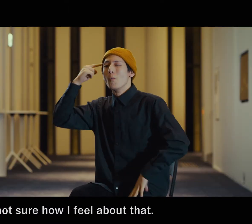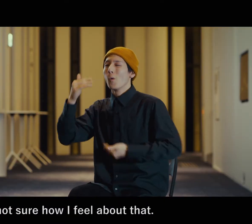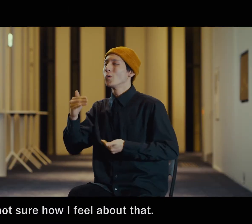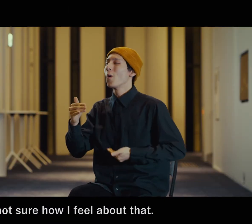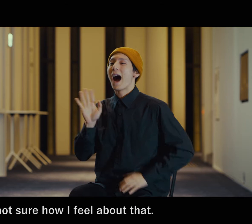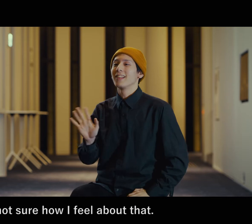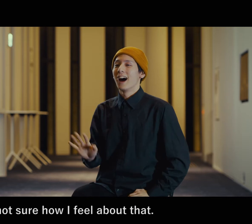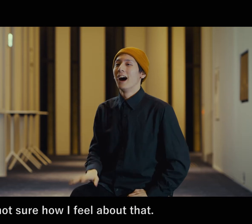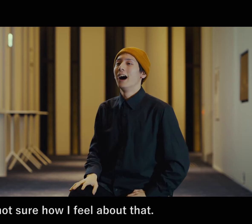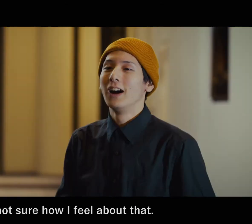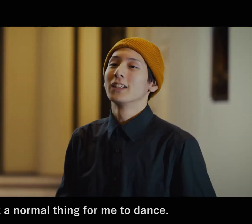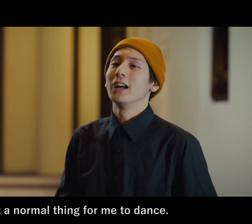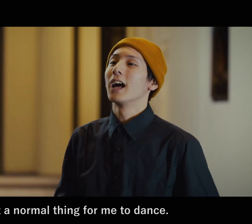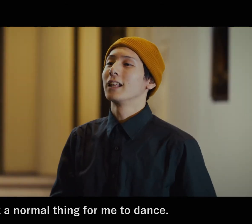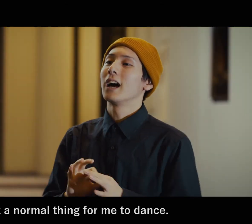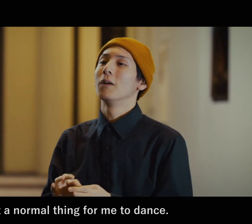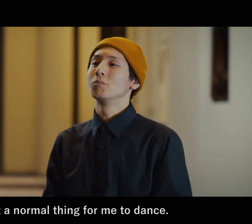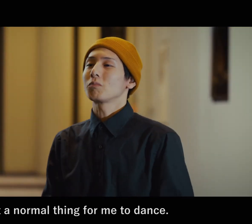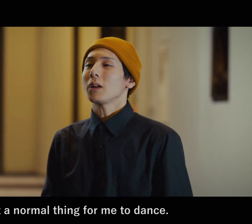Thank you.